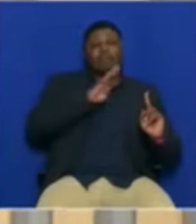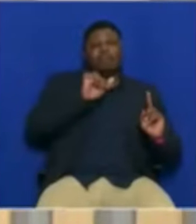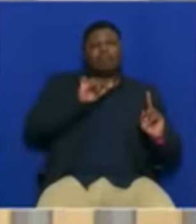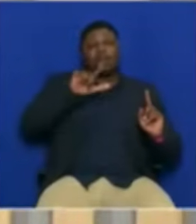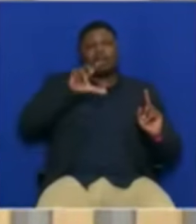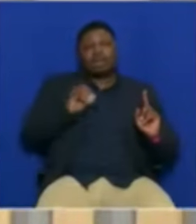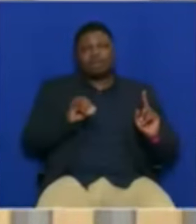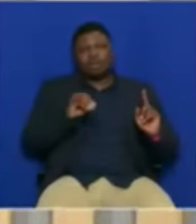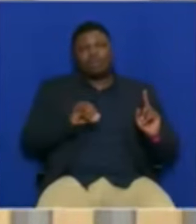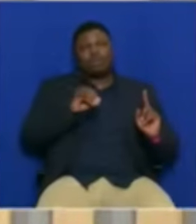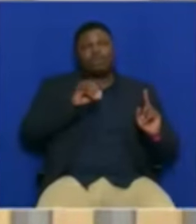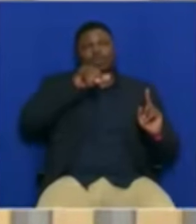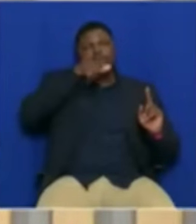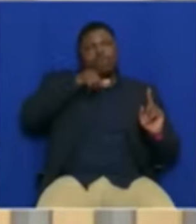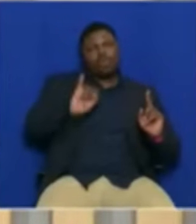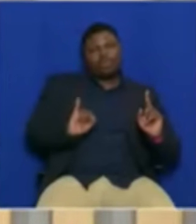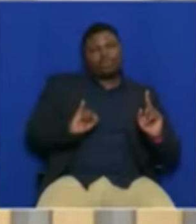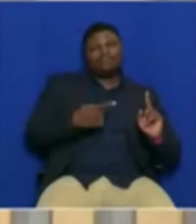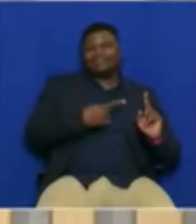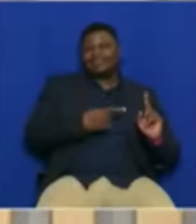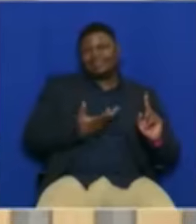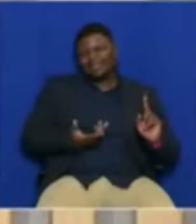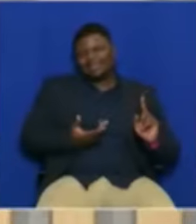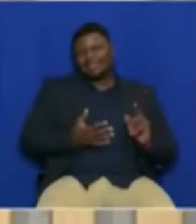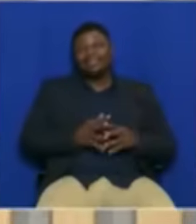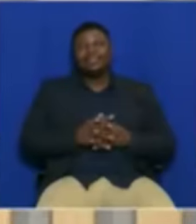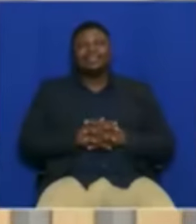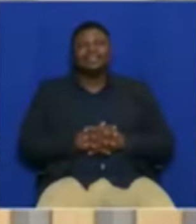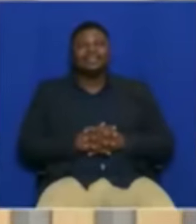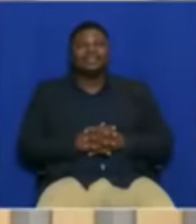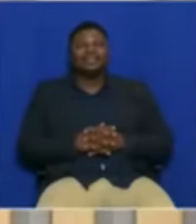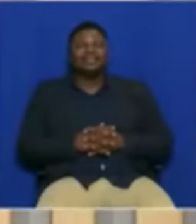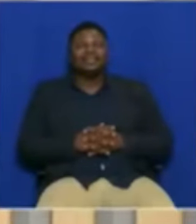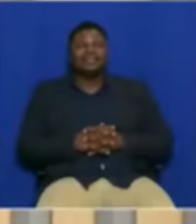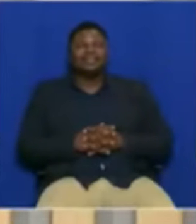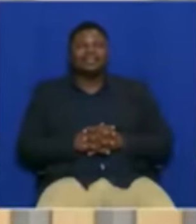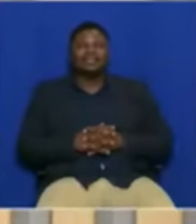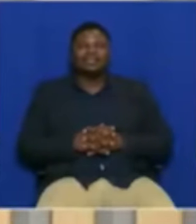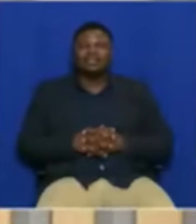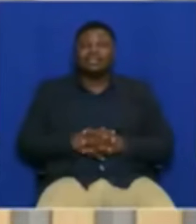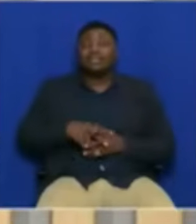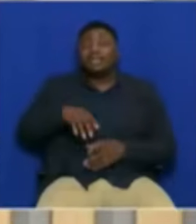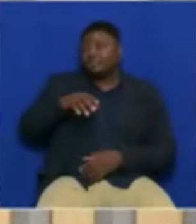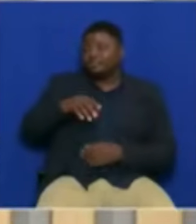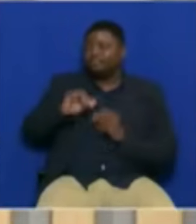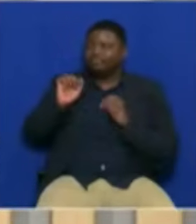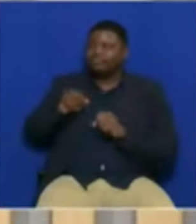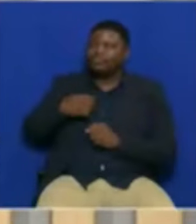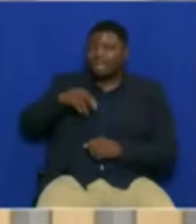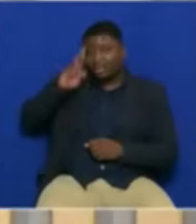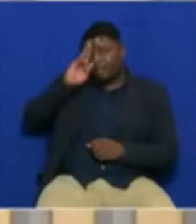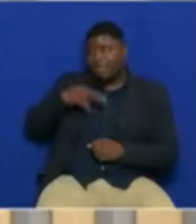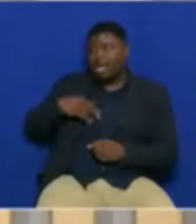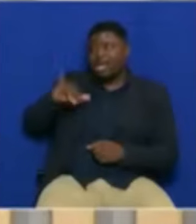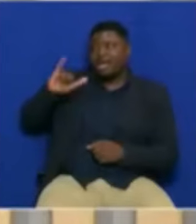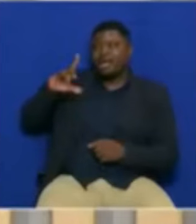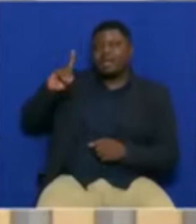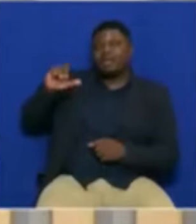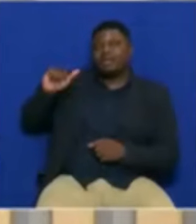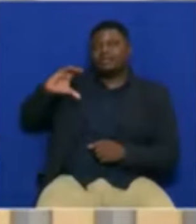Yes. SAPS, IDEC does not oversee SAPS. And if I came across that